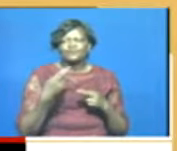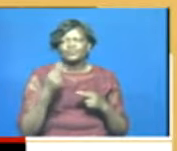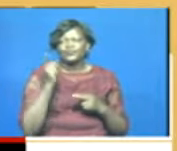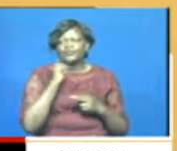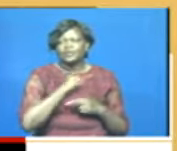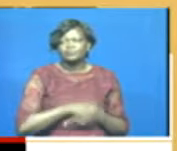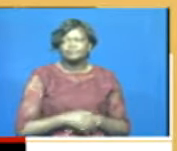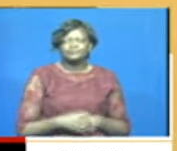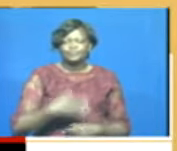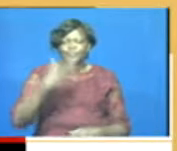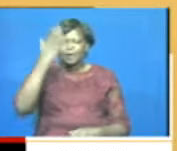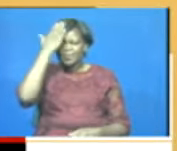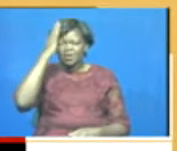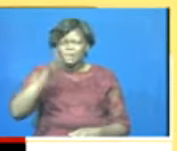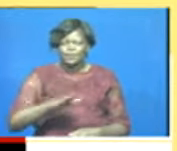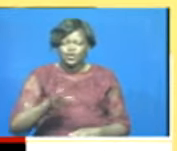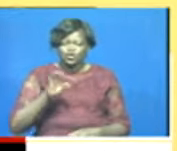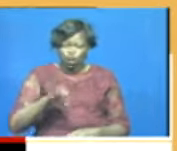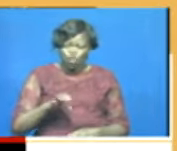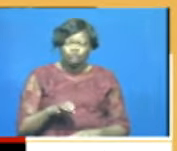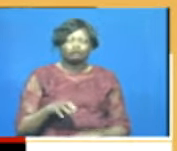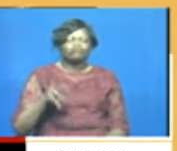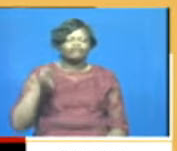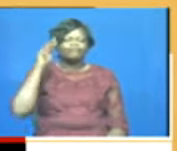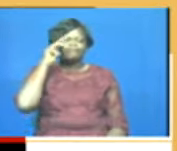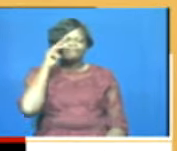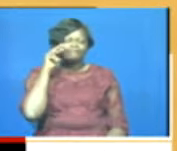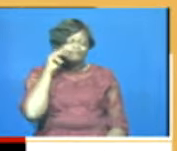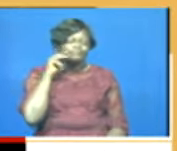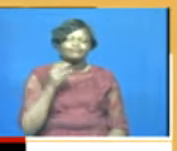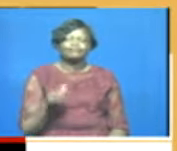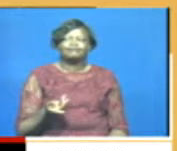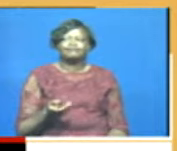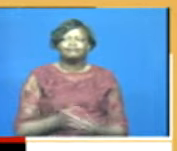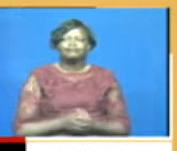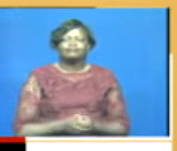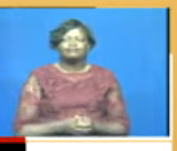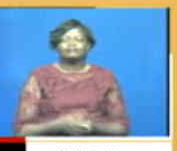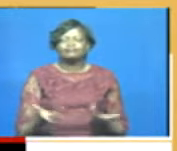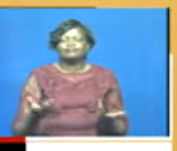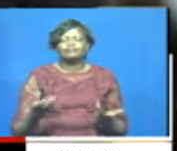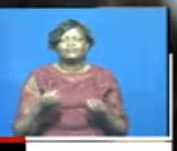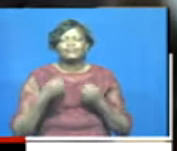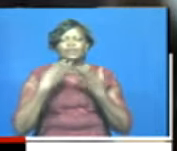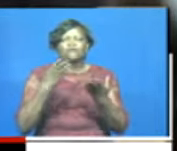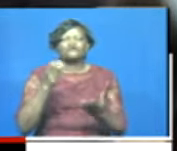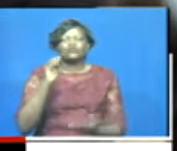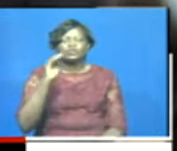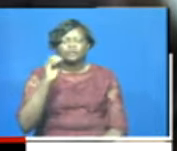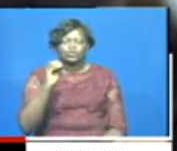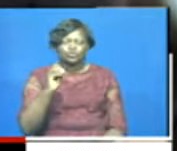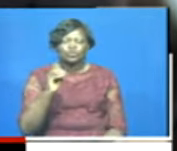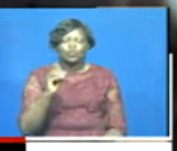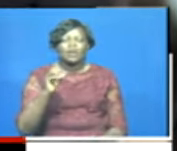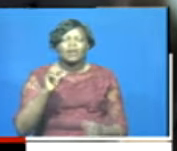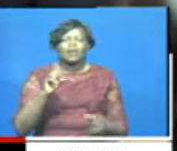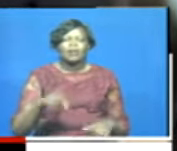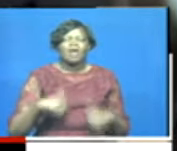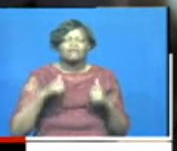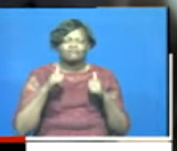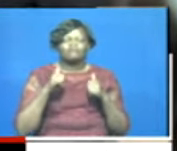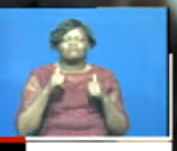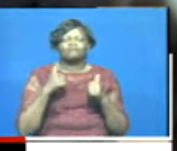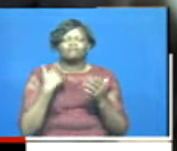On Monday morning, Rongo Senior Resident Magistrate Raymond Langat slapped Cliffas Otieno with a life sentence after evidence produced in